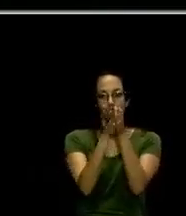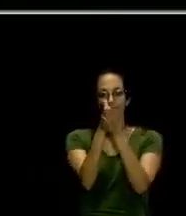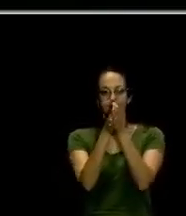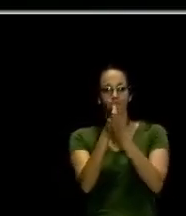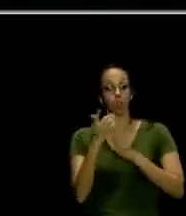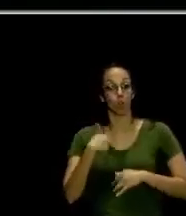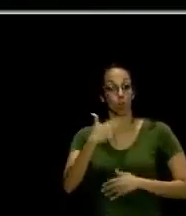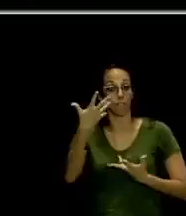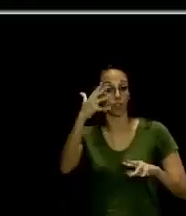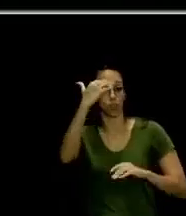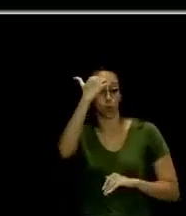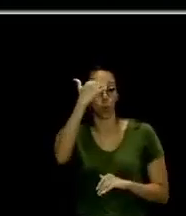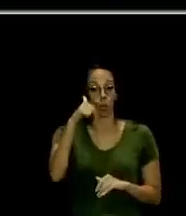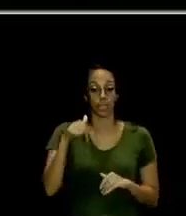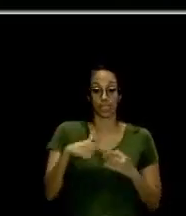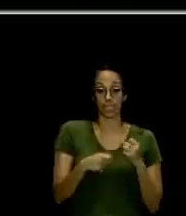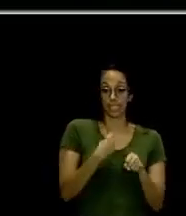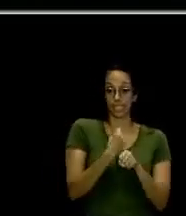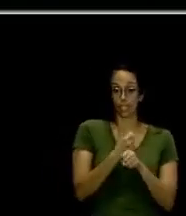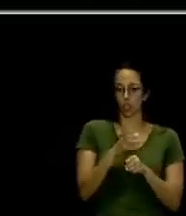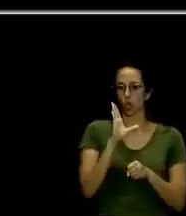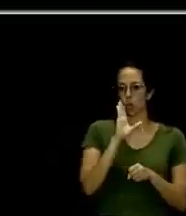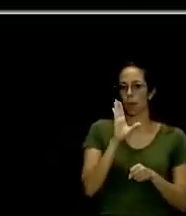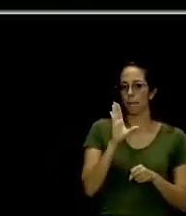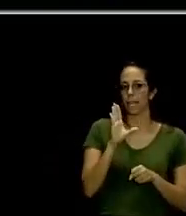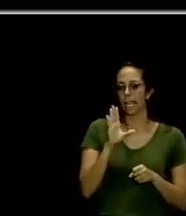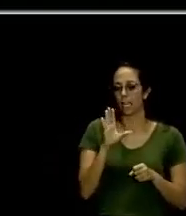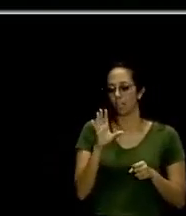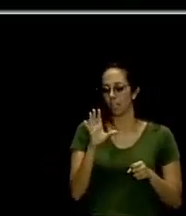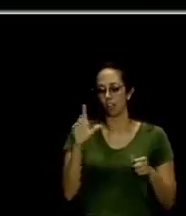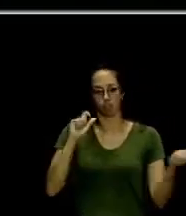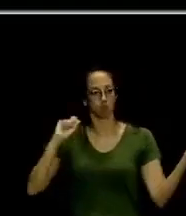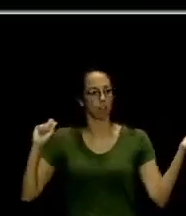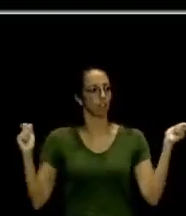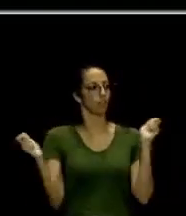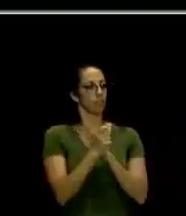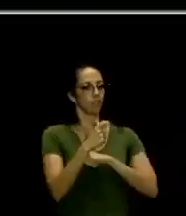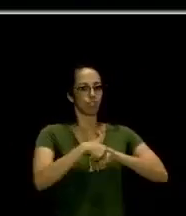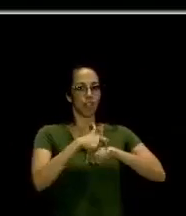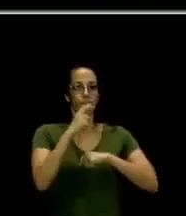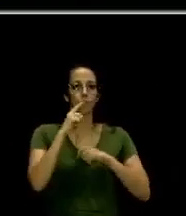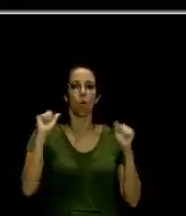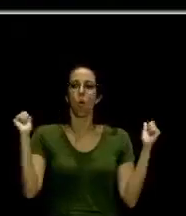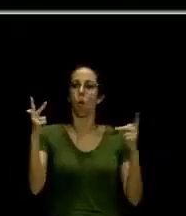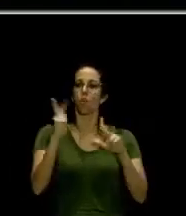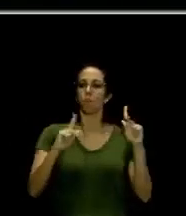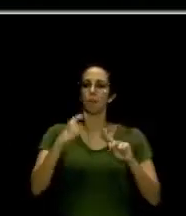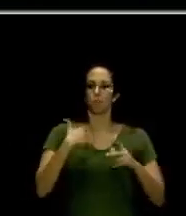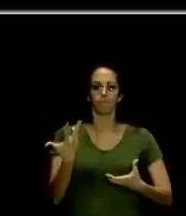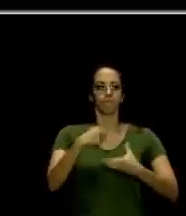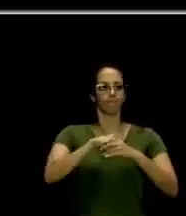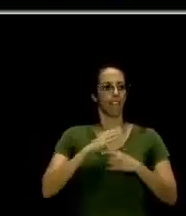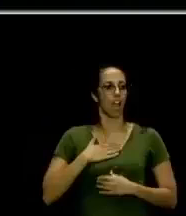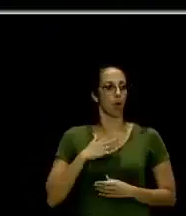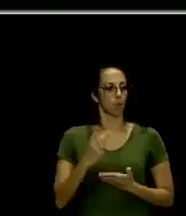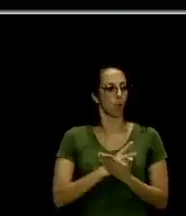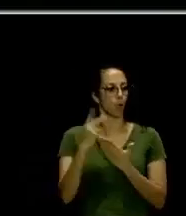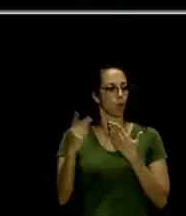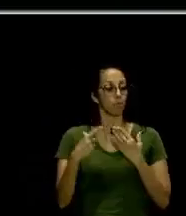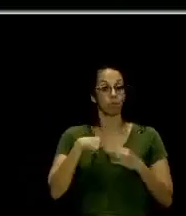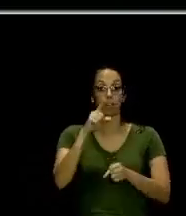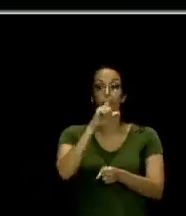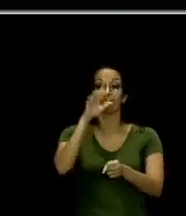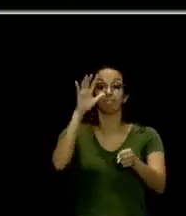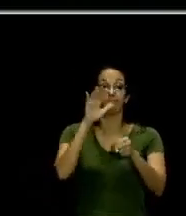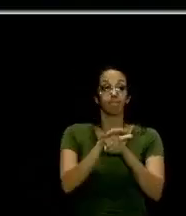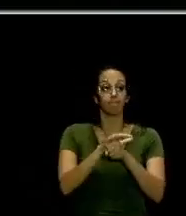know that this year is going to be an exciting and transformational time for the people that we serve. And by affirming our commitment to